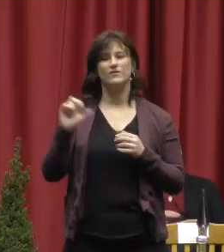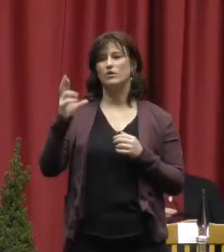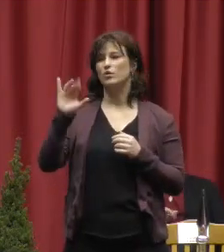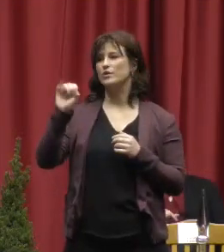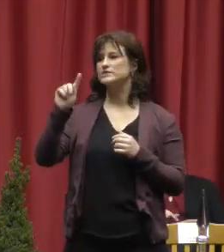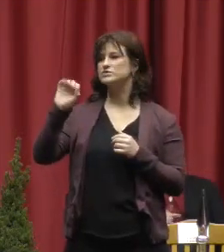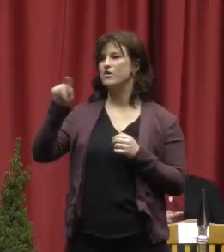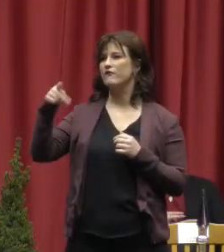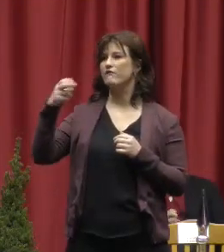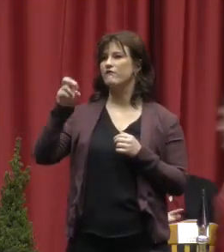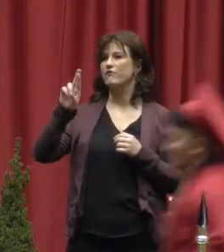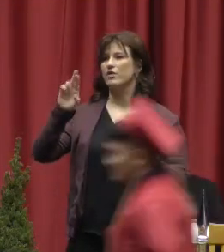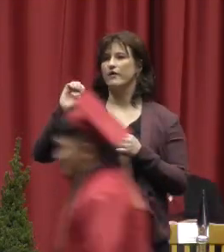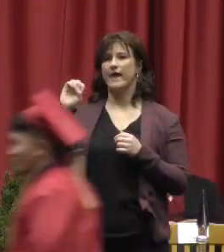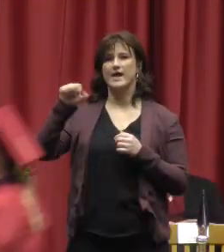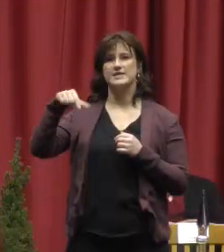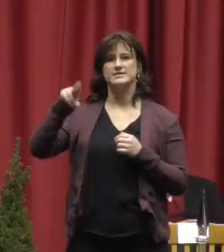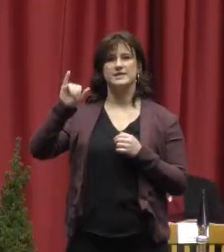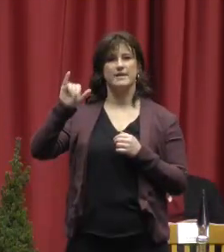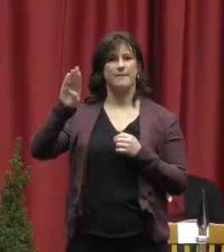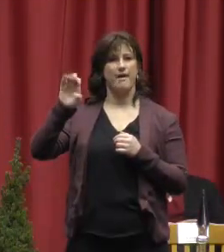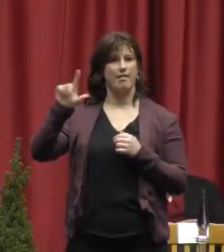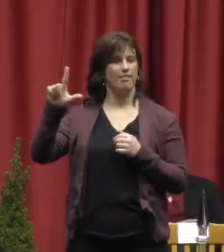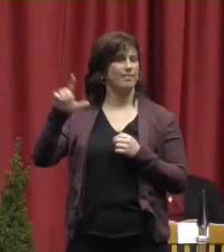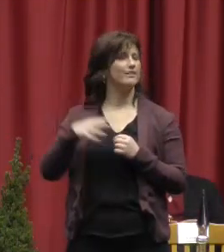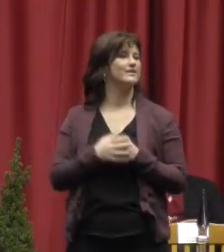Christopher Esquivel,